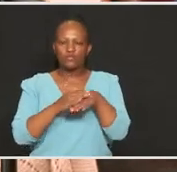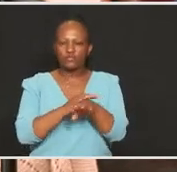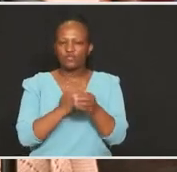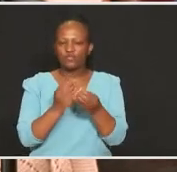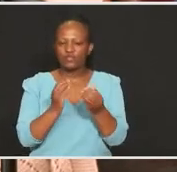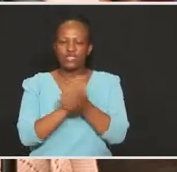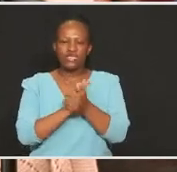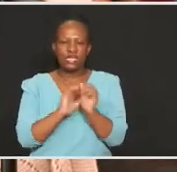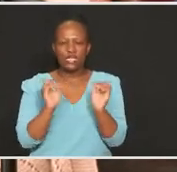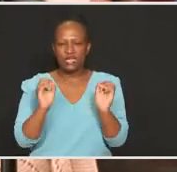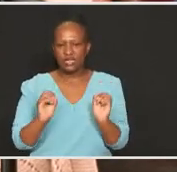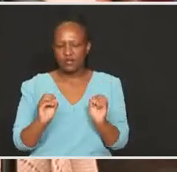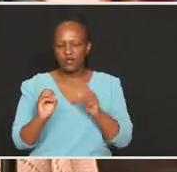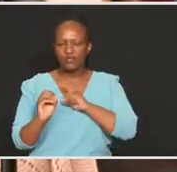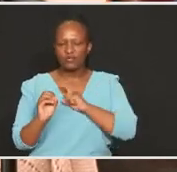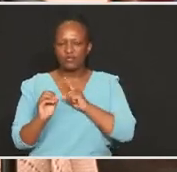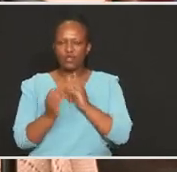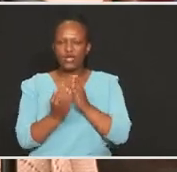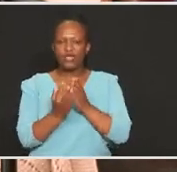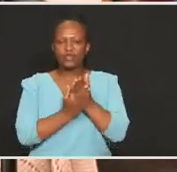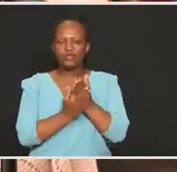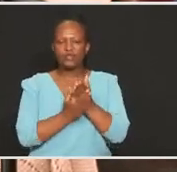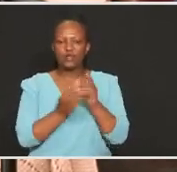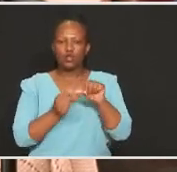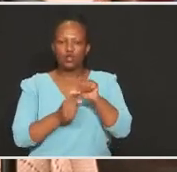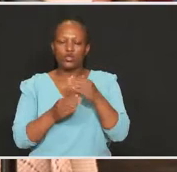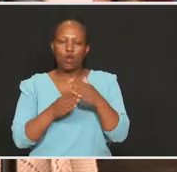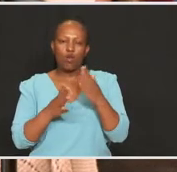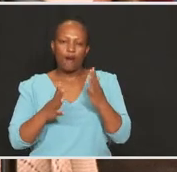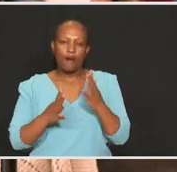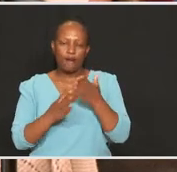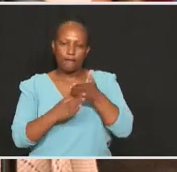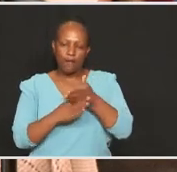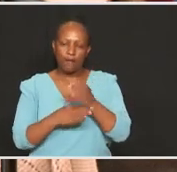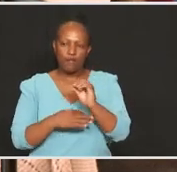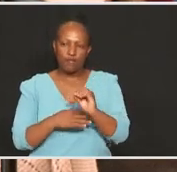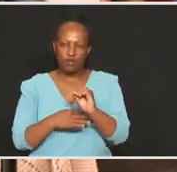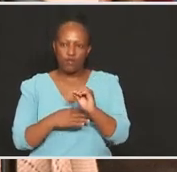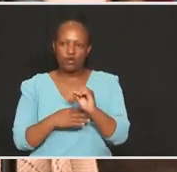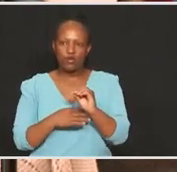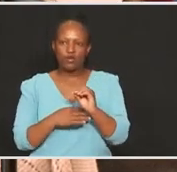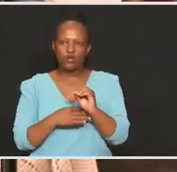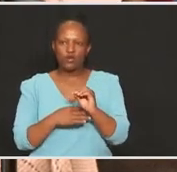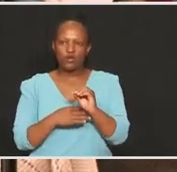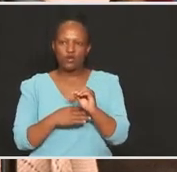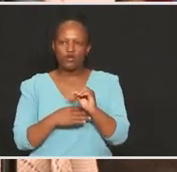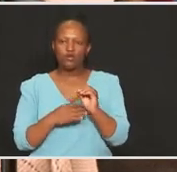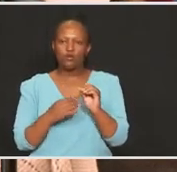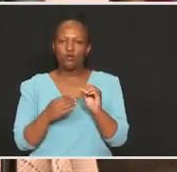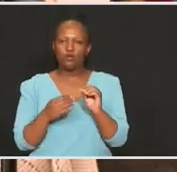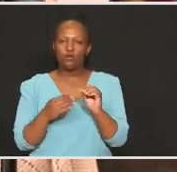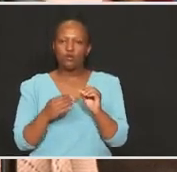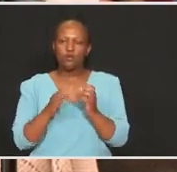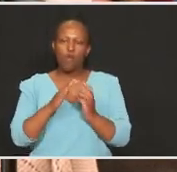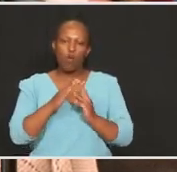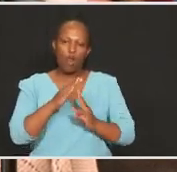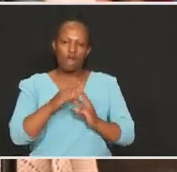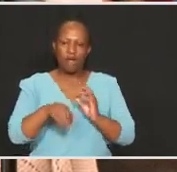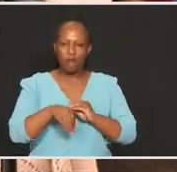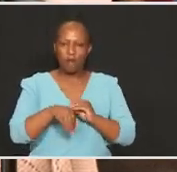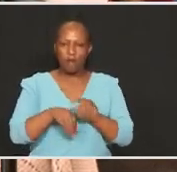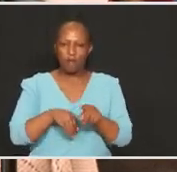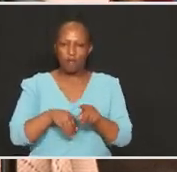any skills due to the intervention of a social worker that in essence is a welfare problem